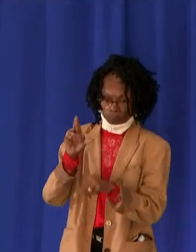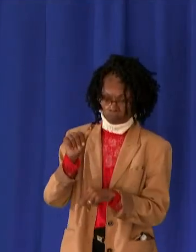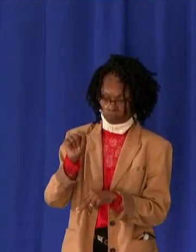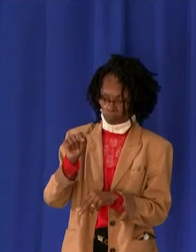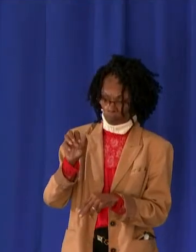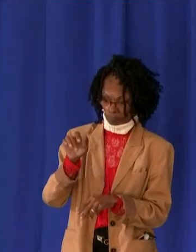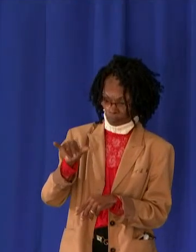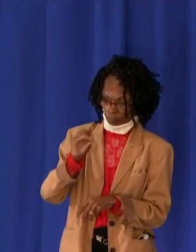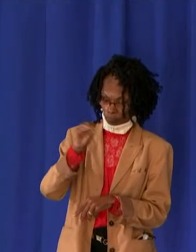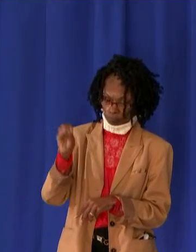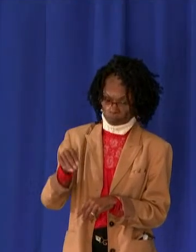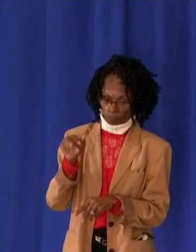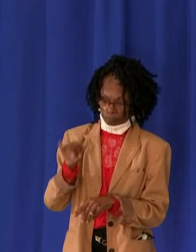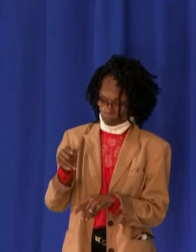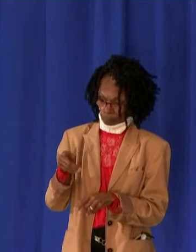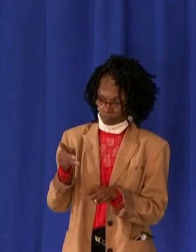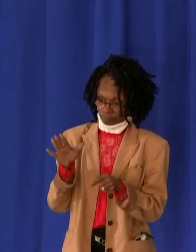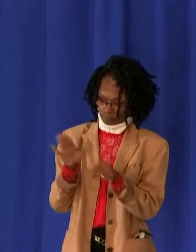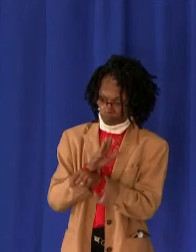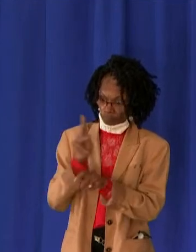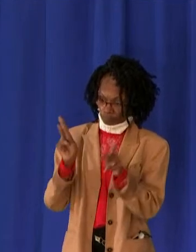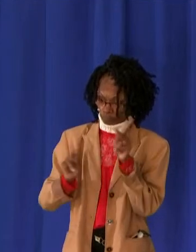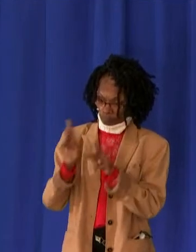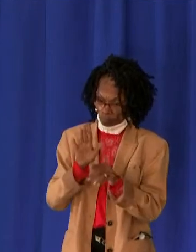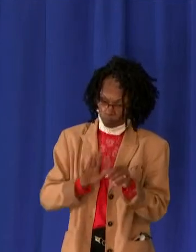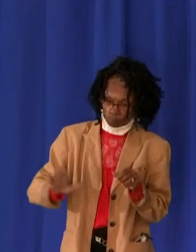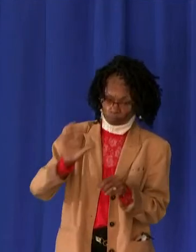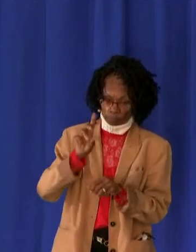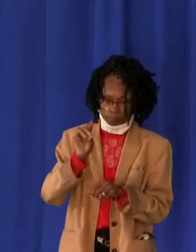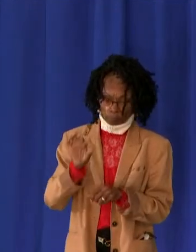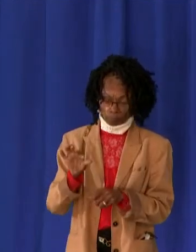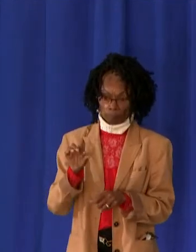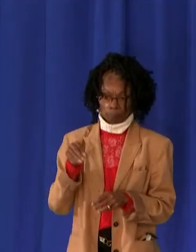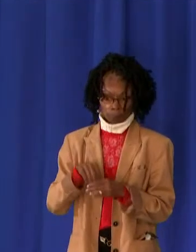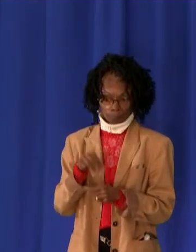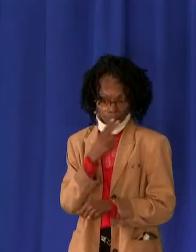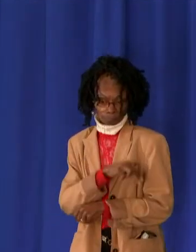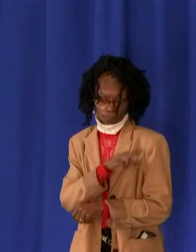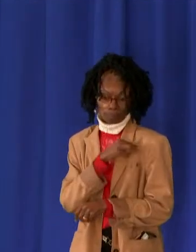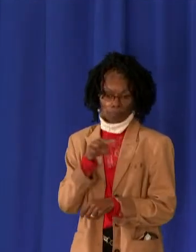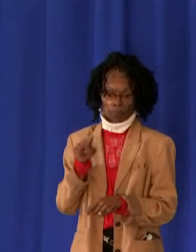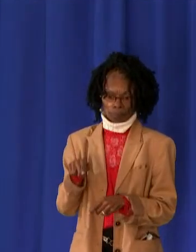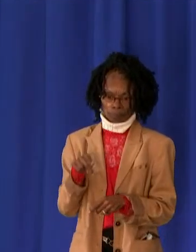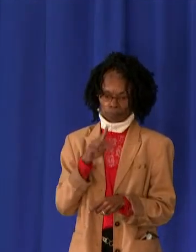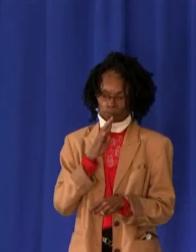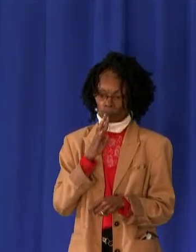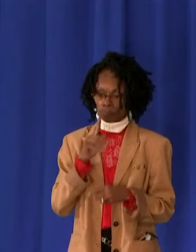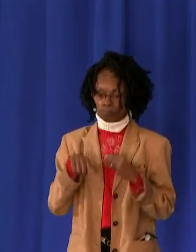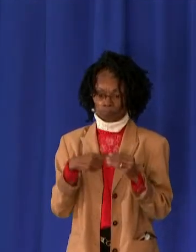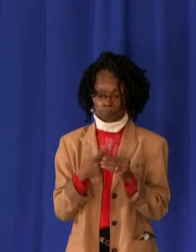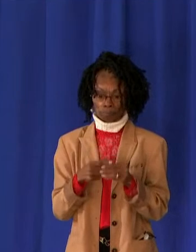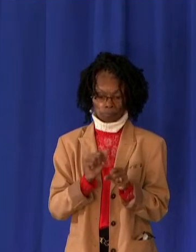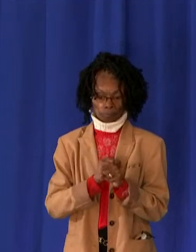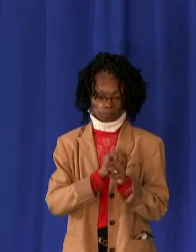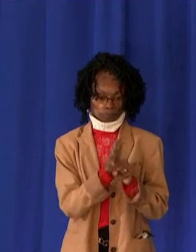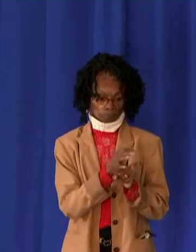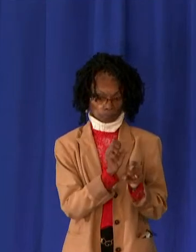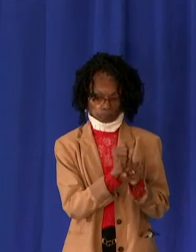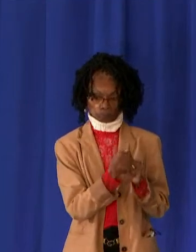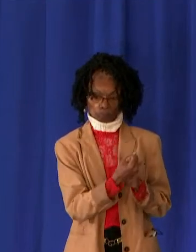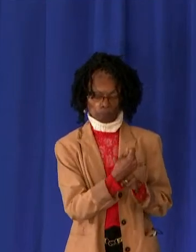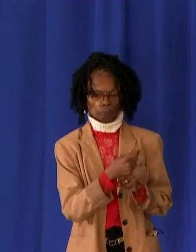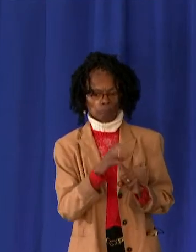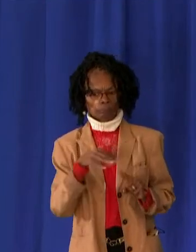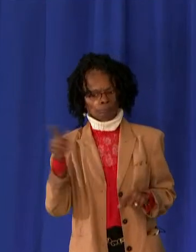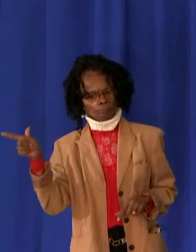percent of those vaccinated, especially when I talk about hospitalizations, that are COVID cases. Can